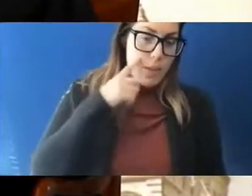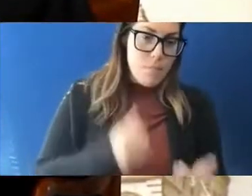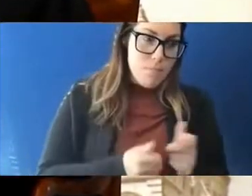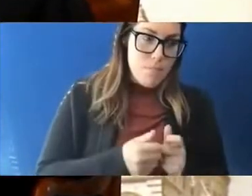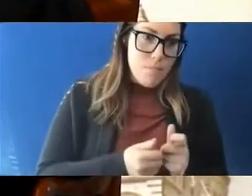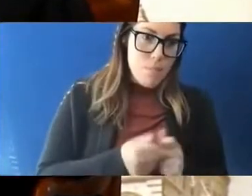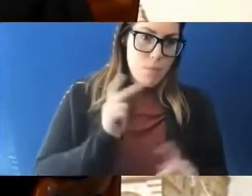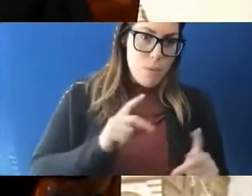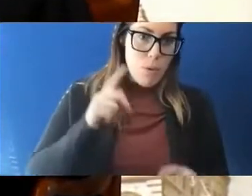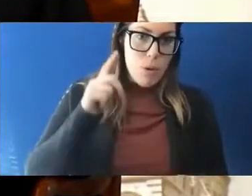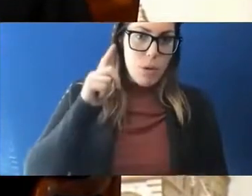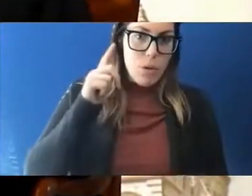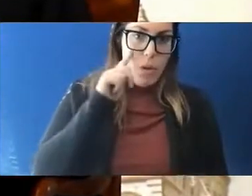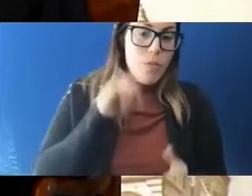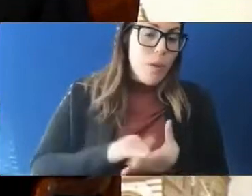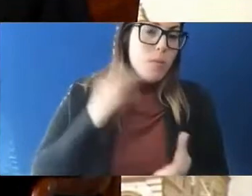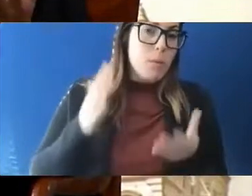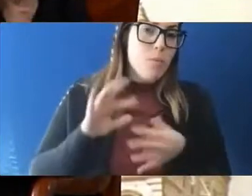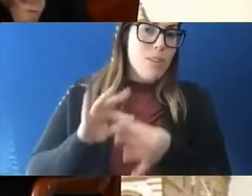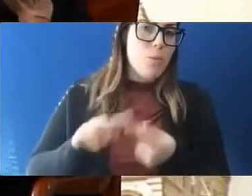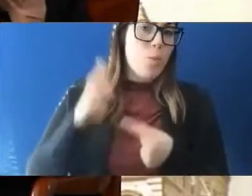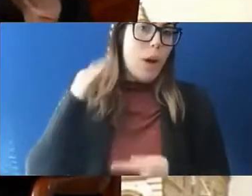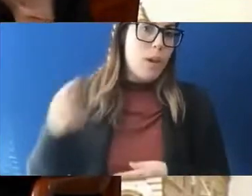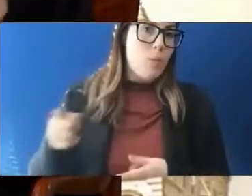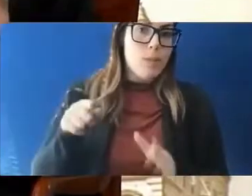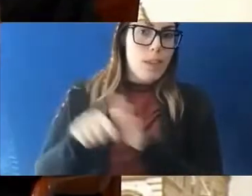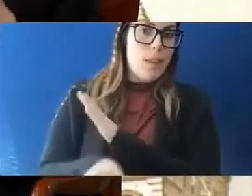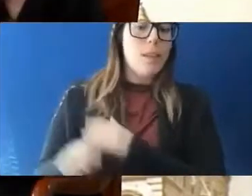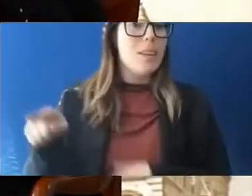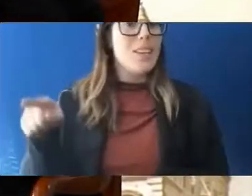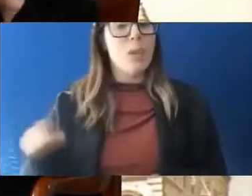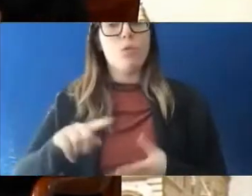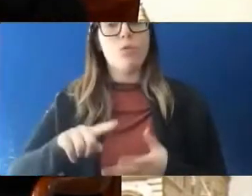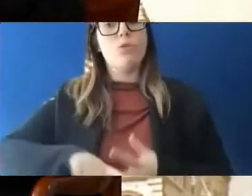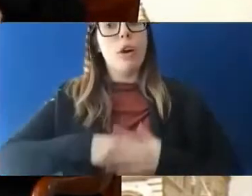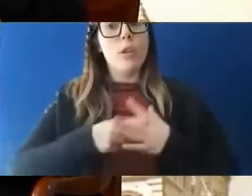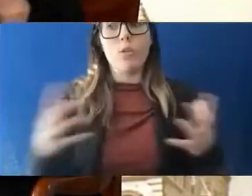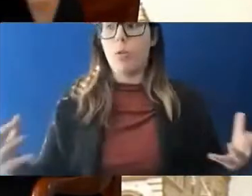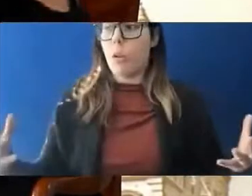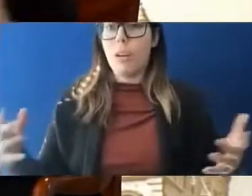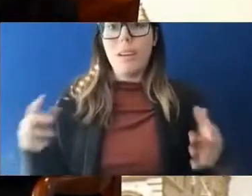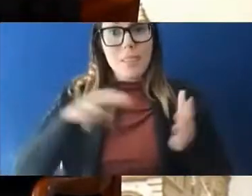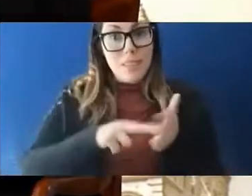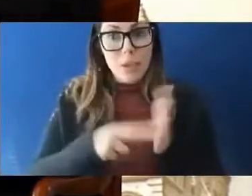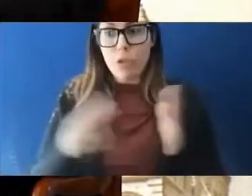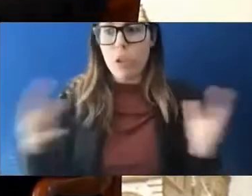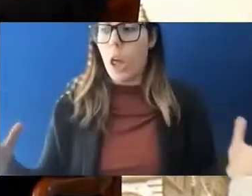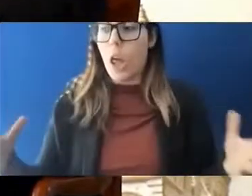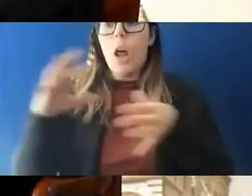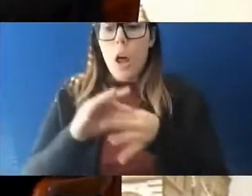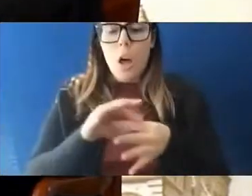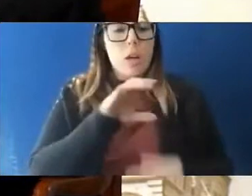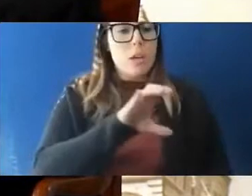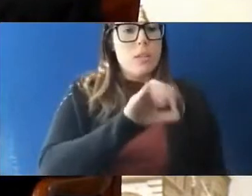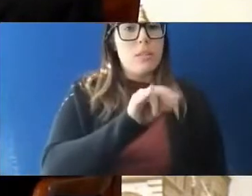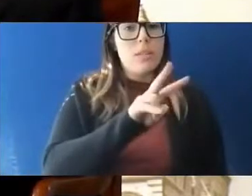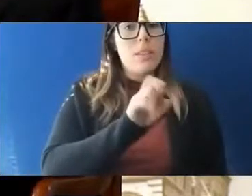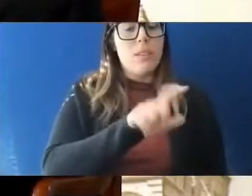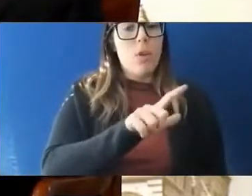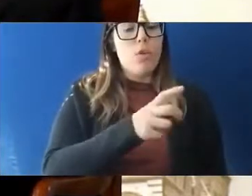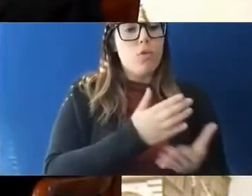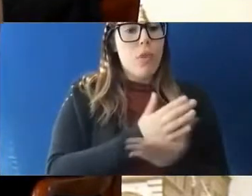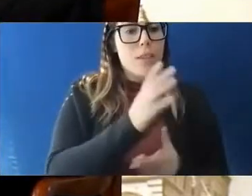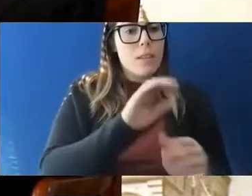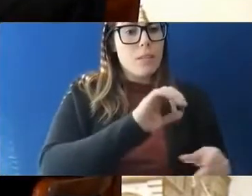was part of why he was assassinated. Because he was starting to join intentionally the civil rights movement with the